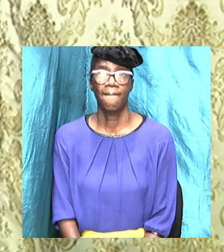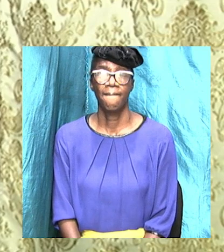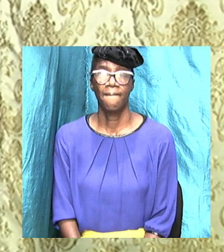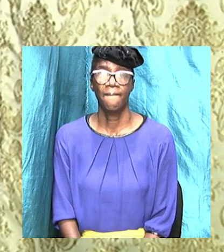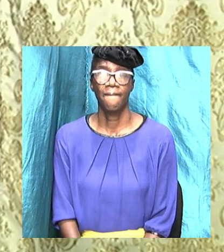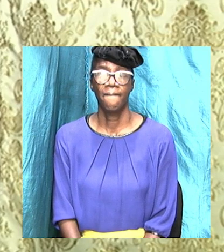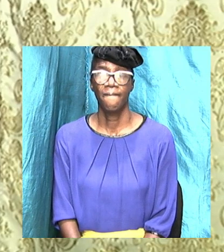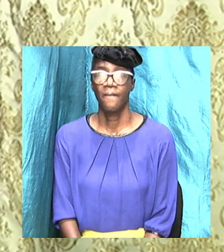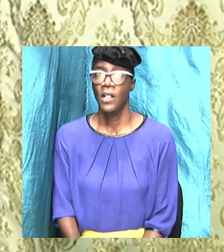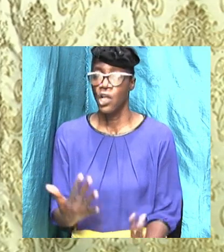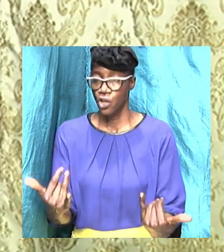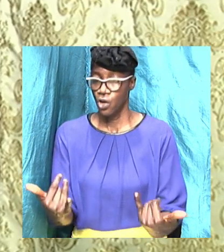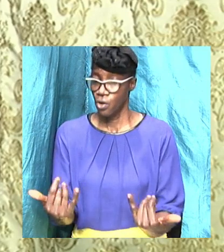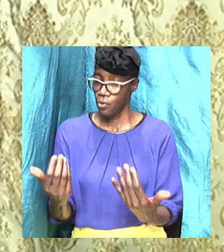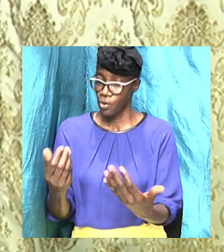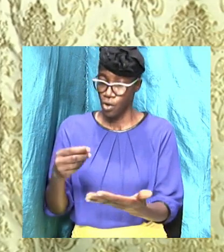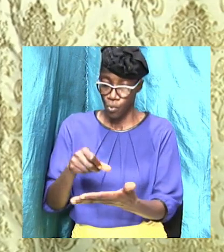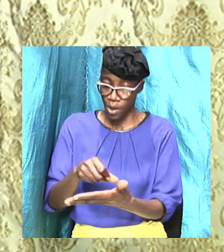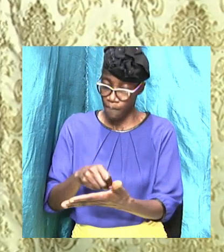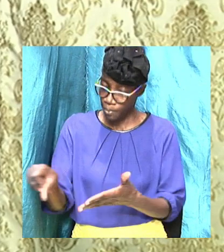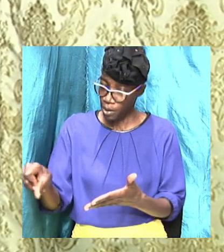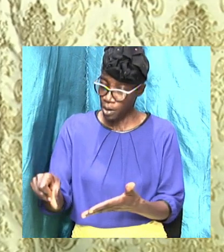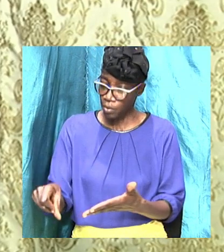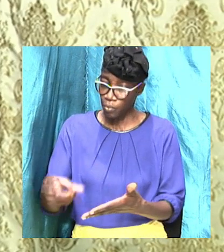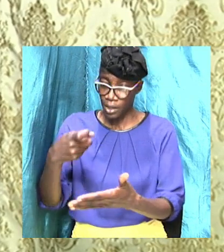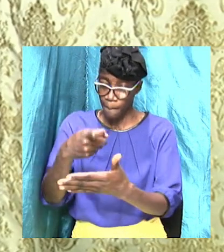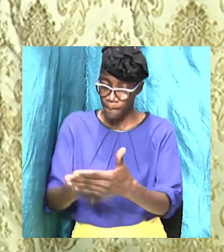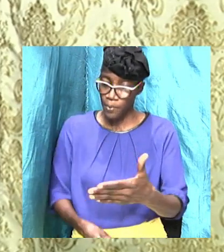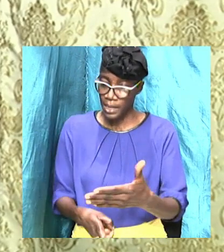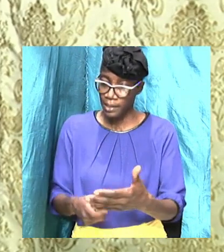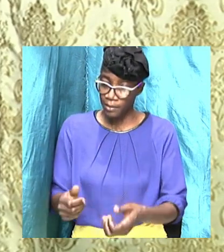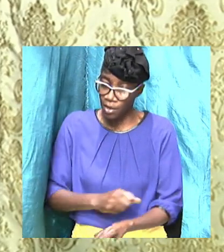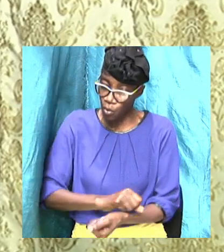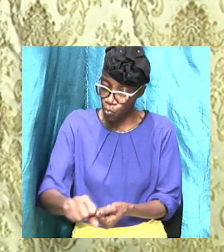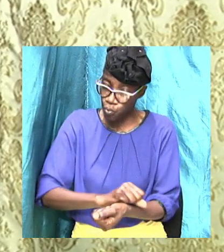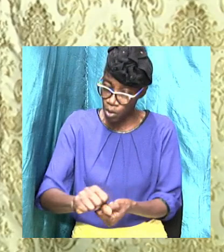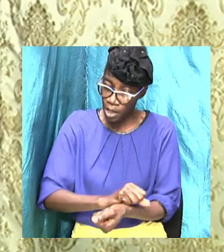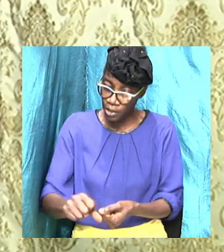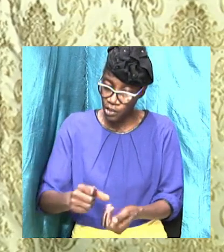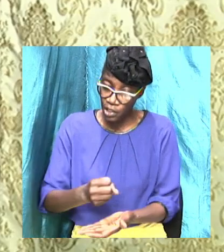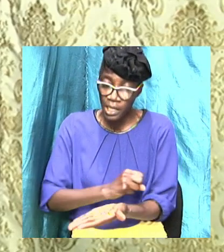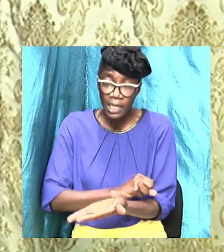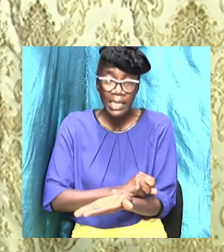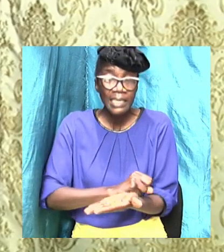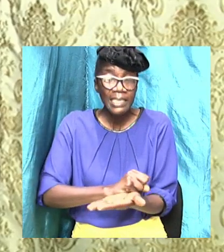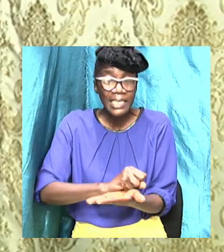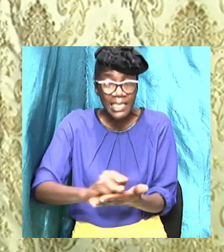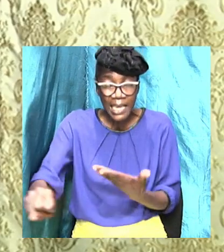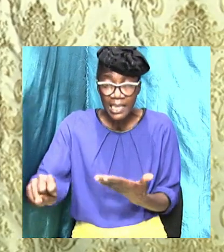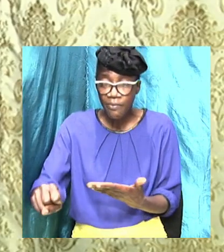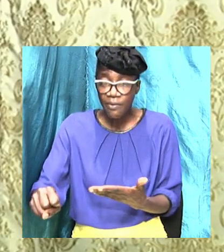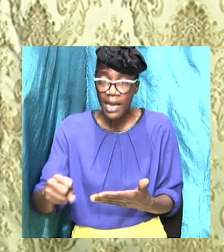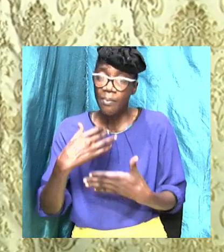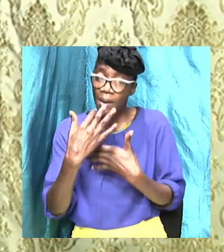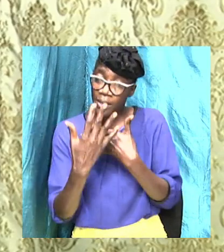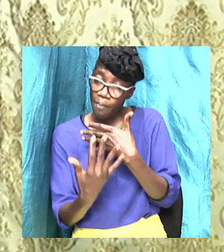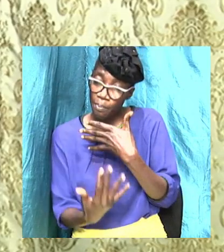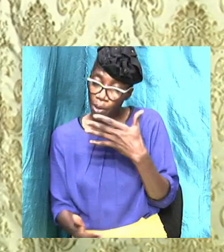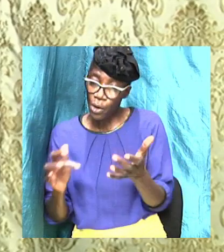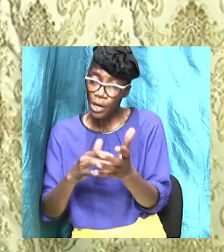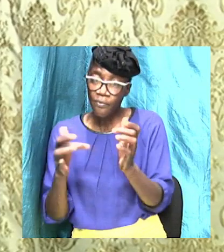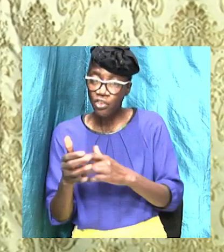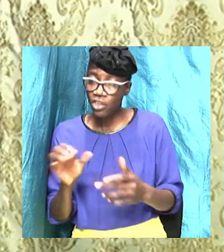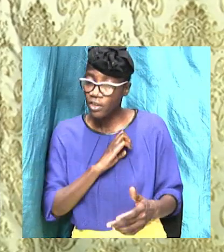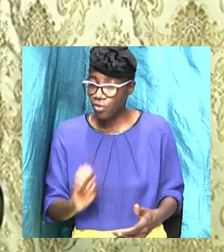No, we have been bought with a price. We have been washed. We have been sanctified by the blood of Jesus Christ. So we're